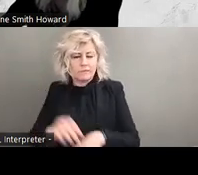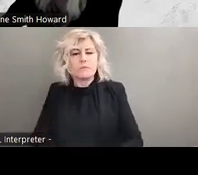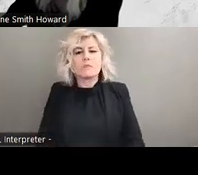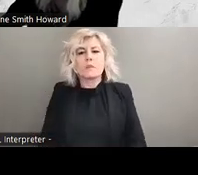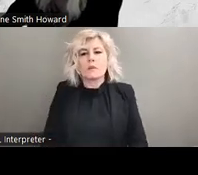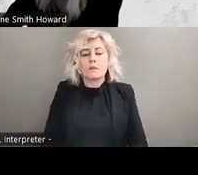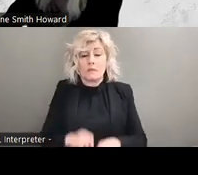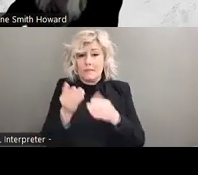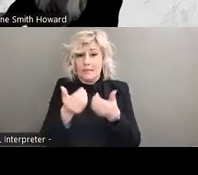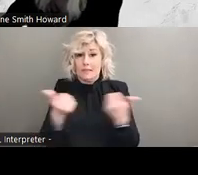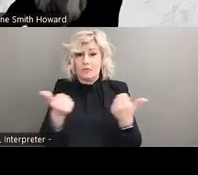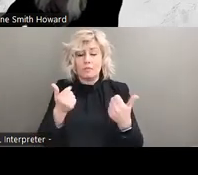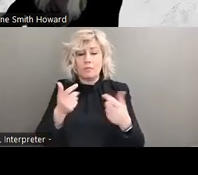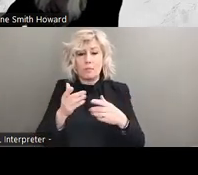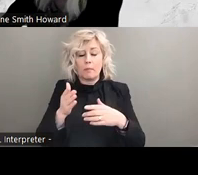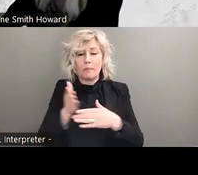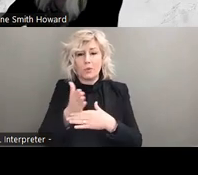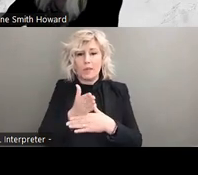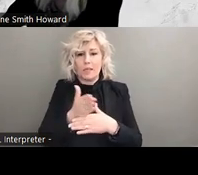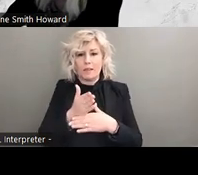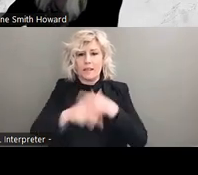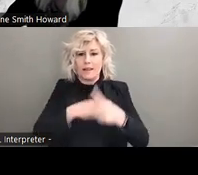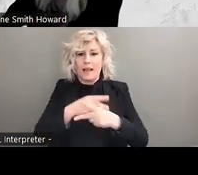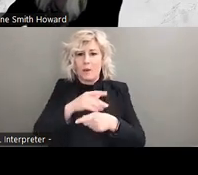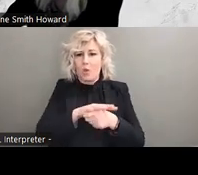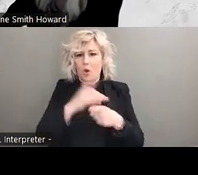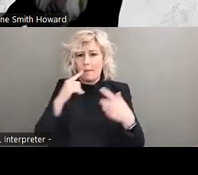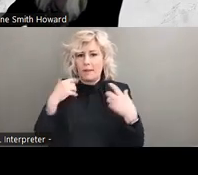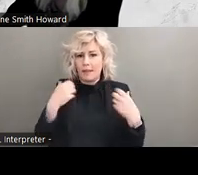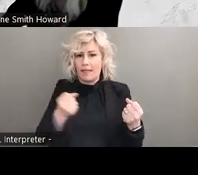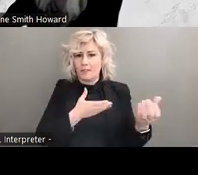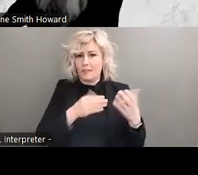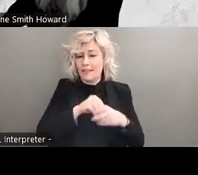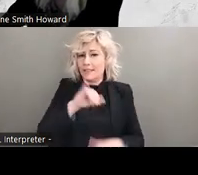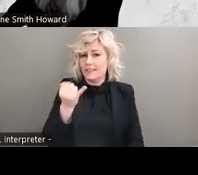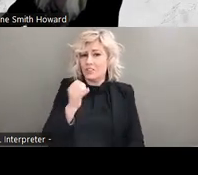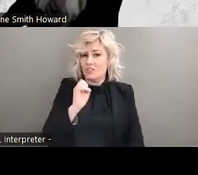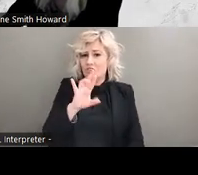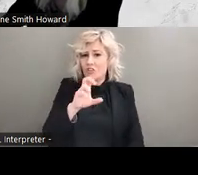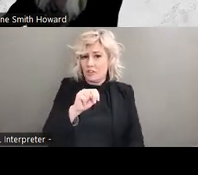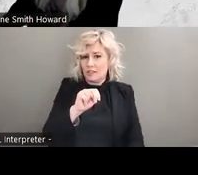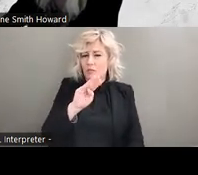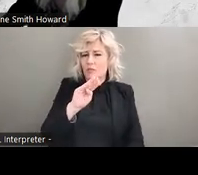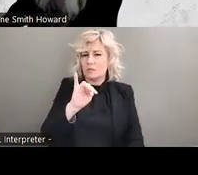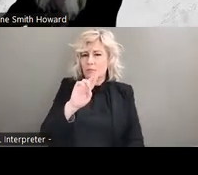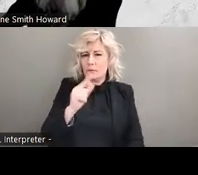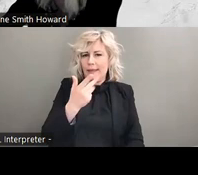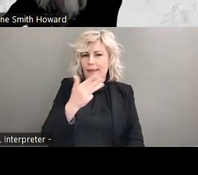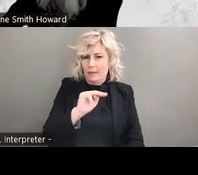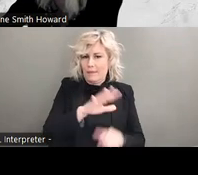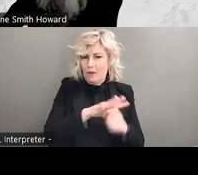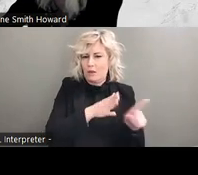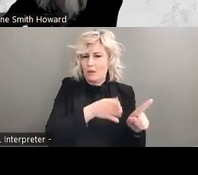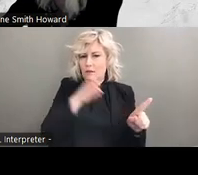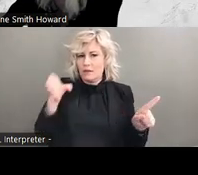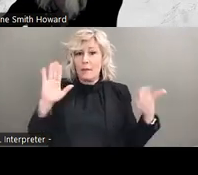the distinction between the type of local mental health service you would get in Jefferson, which is our Birmingham area, and what you would get